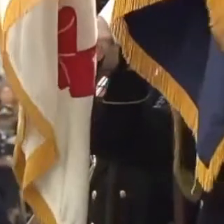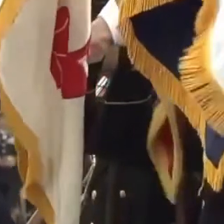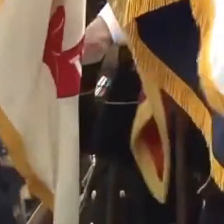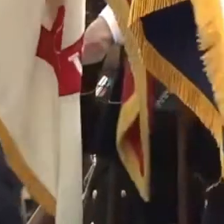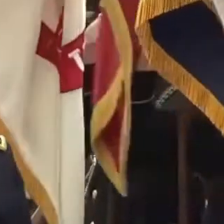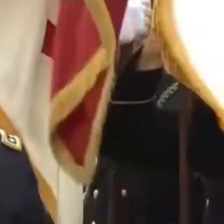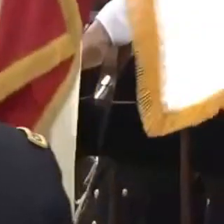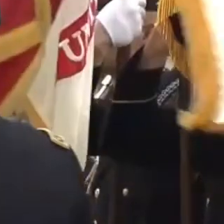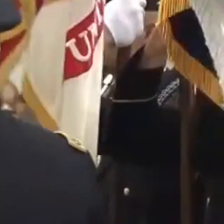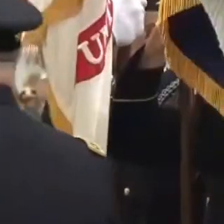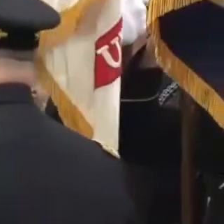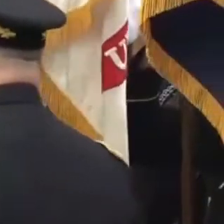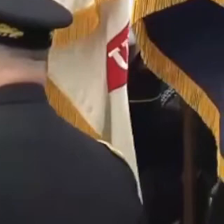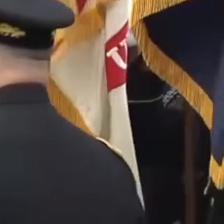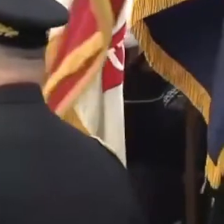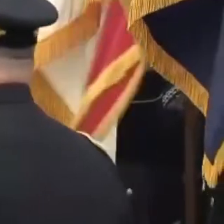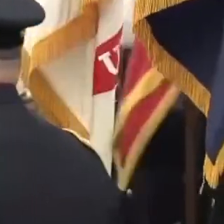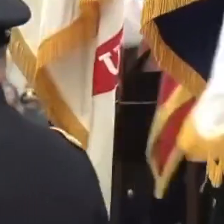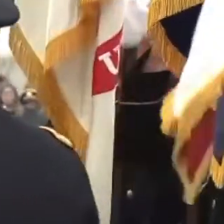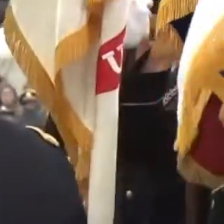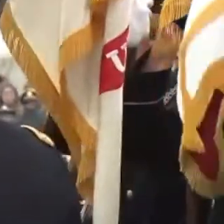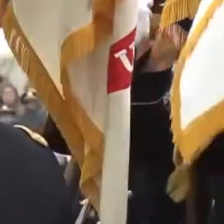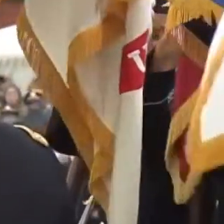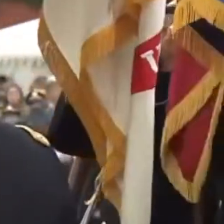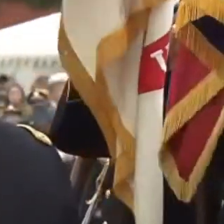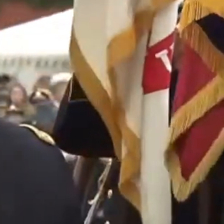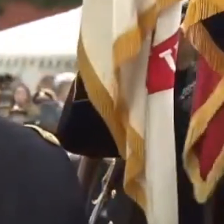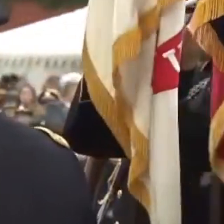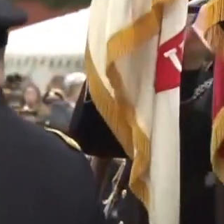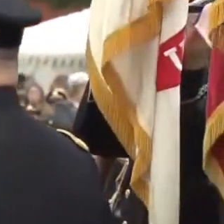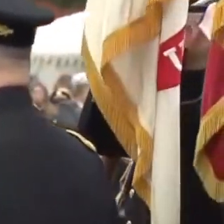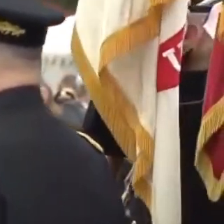for over 40 years of military service.